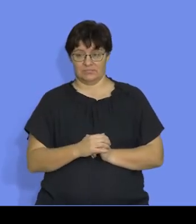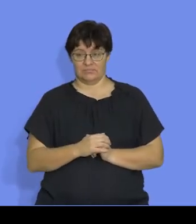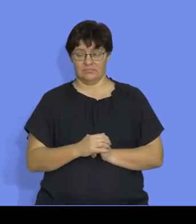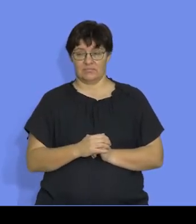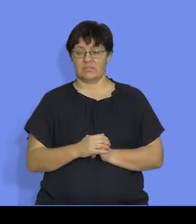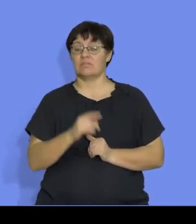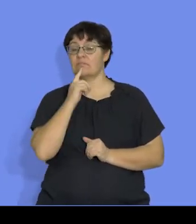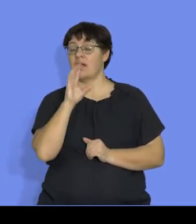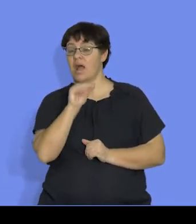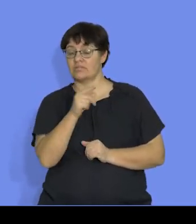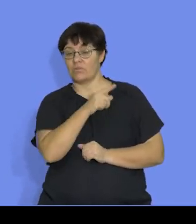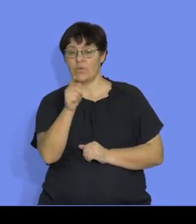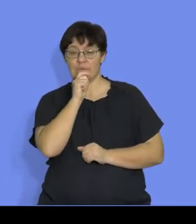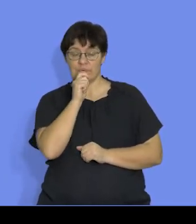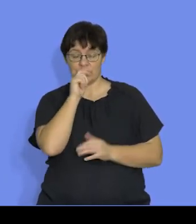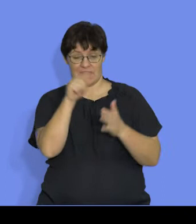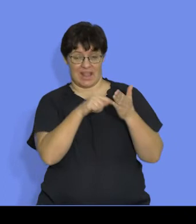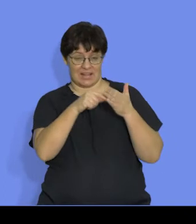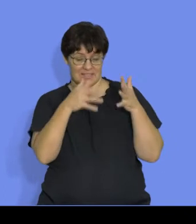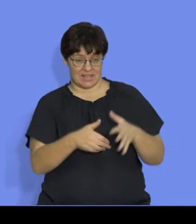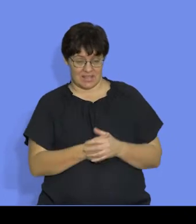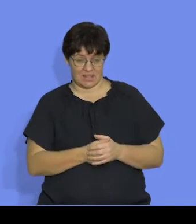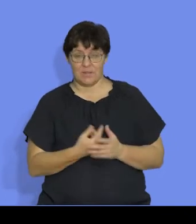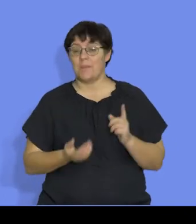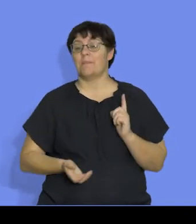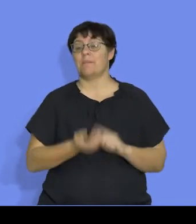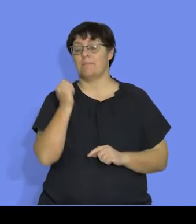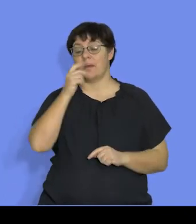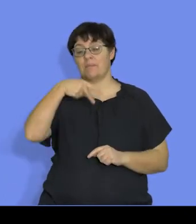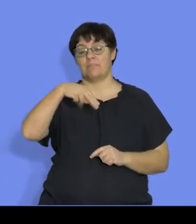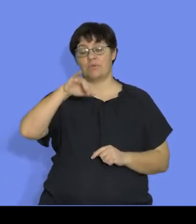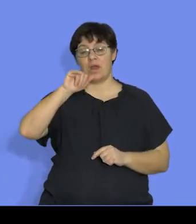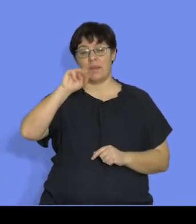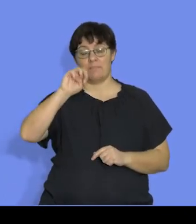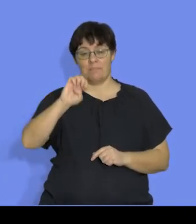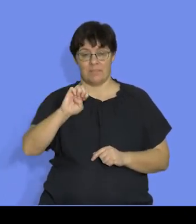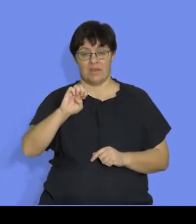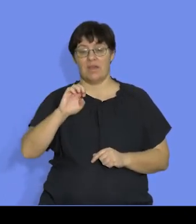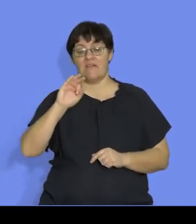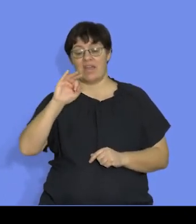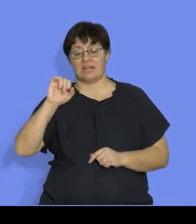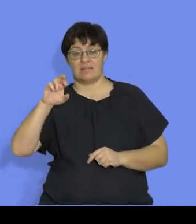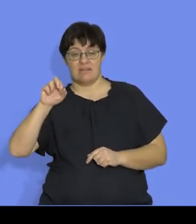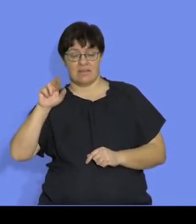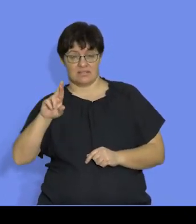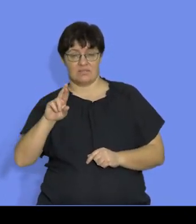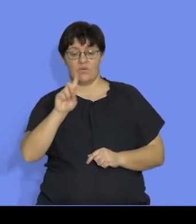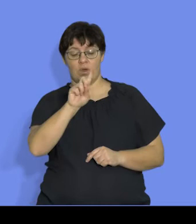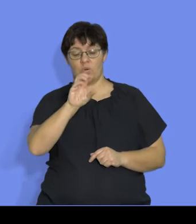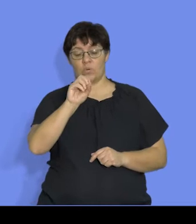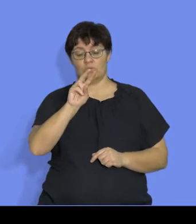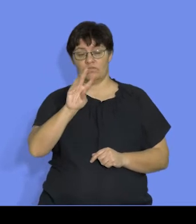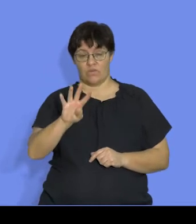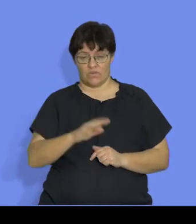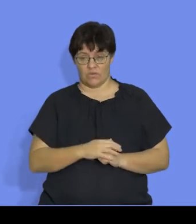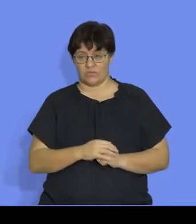1. I'm going to ask you all to use your calculators to find the prime factors of 1,024, and I'm